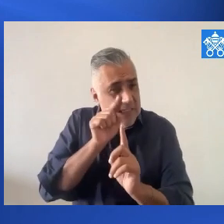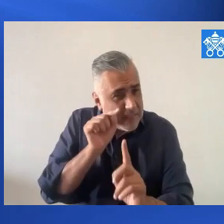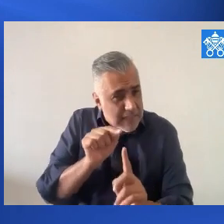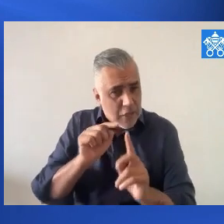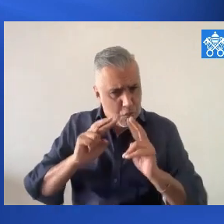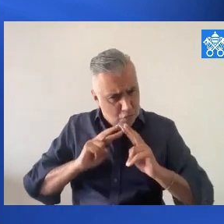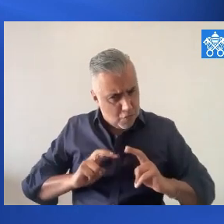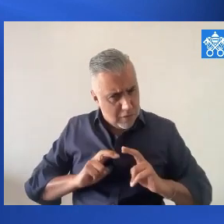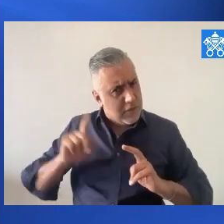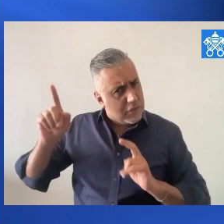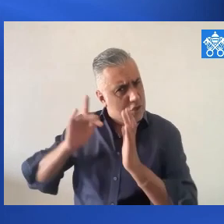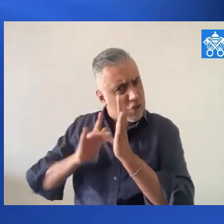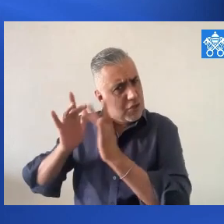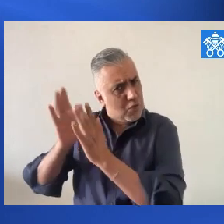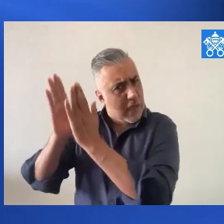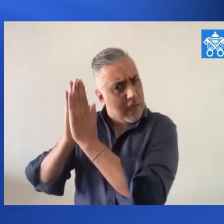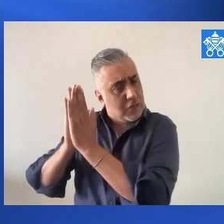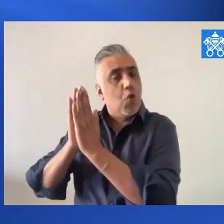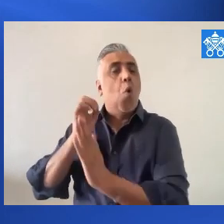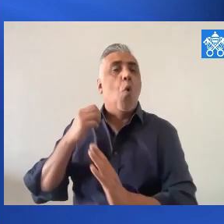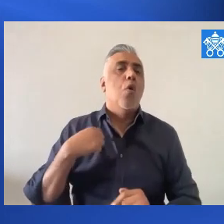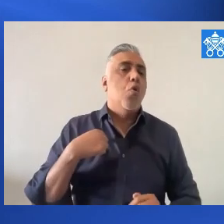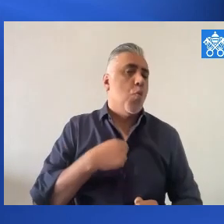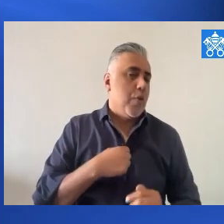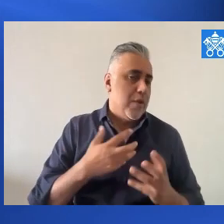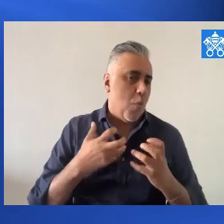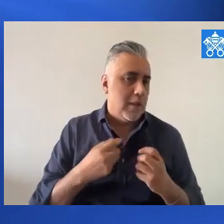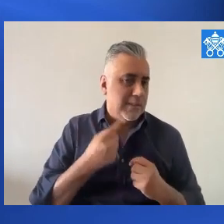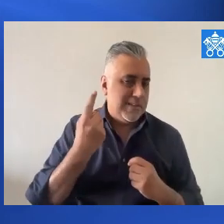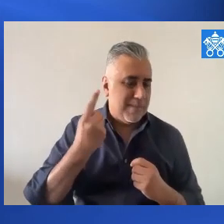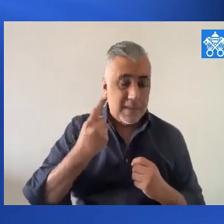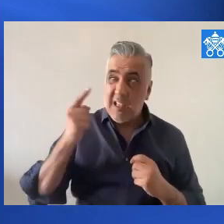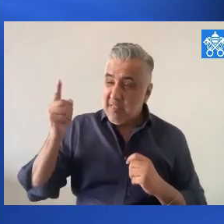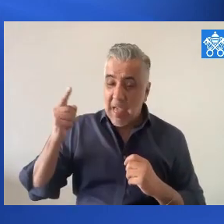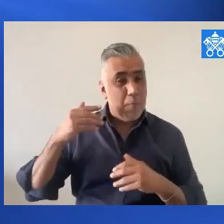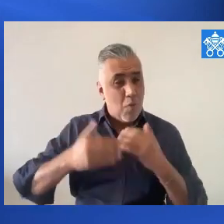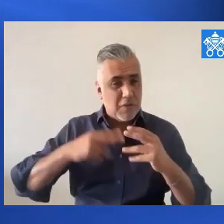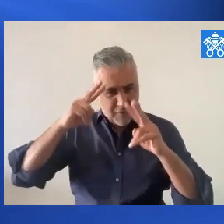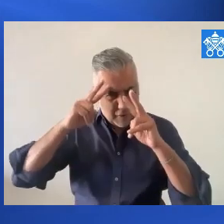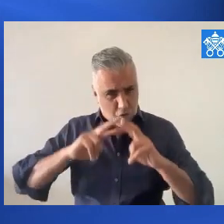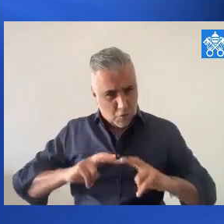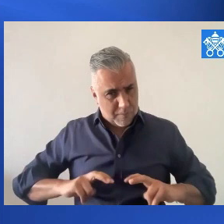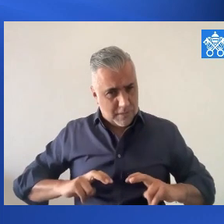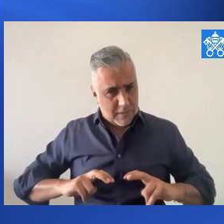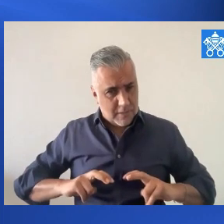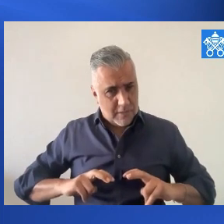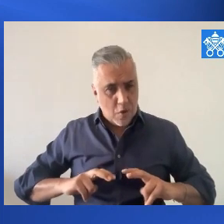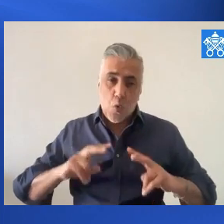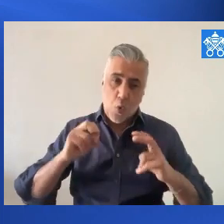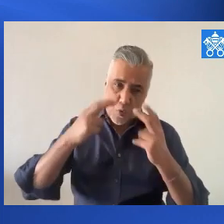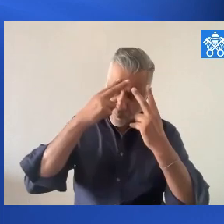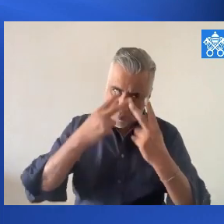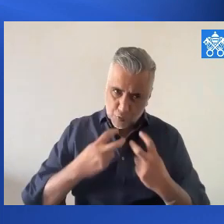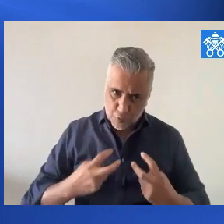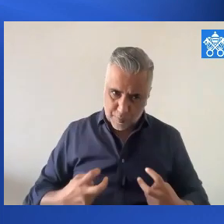And there we can begin to discern if it's Jesus who's asking or if it's ourselves who want something. This process